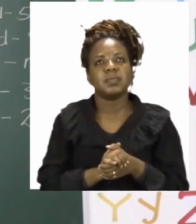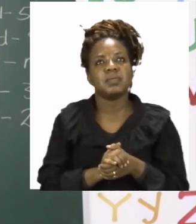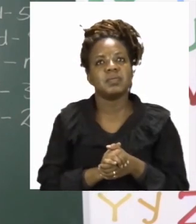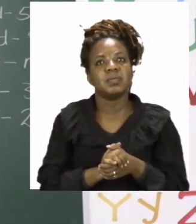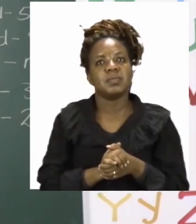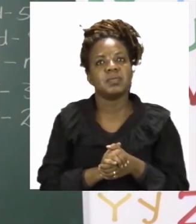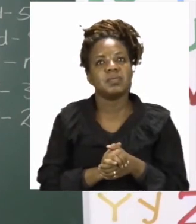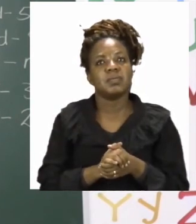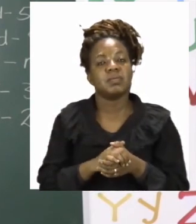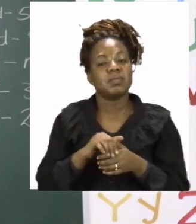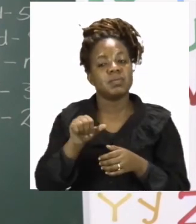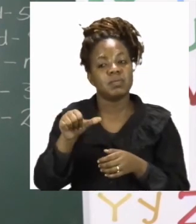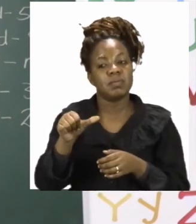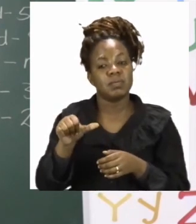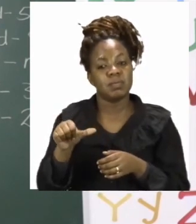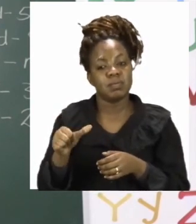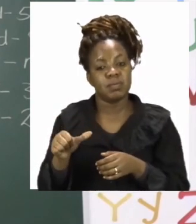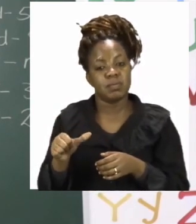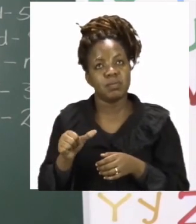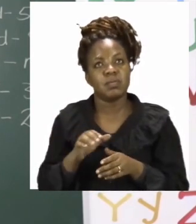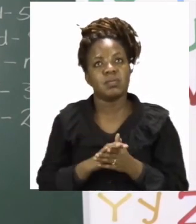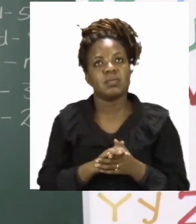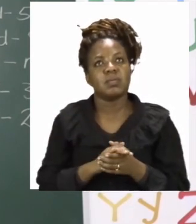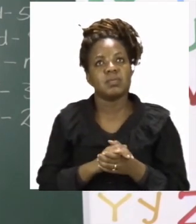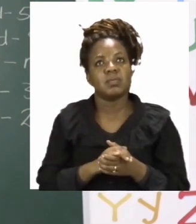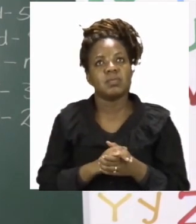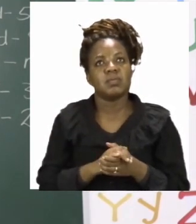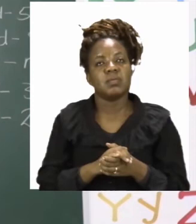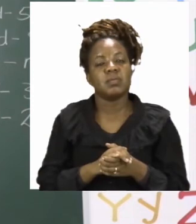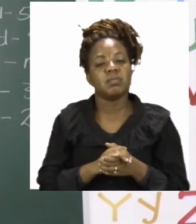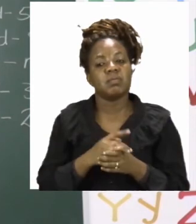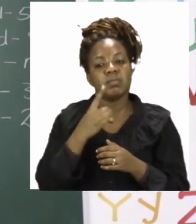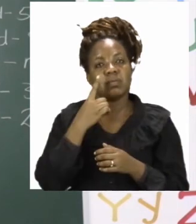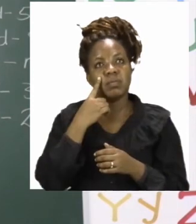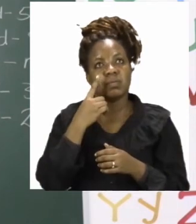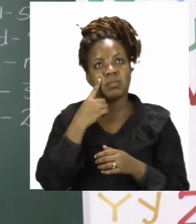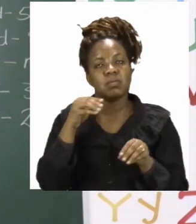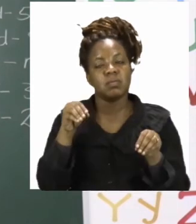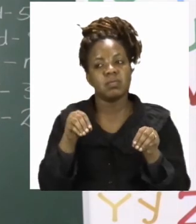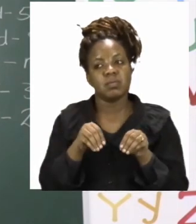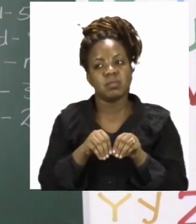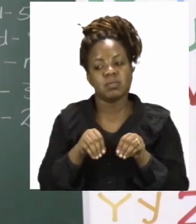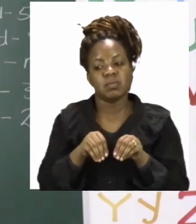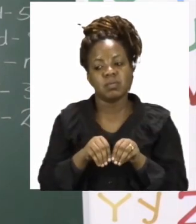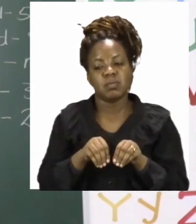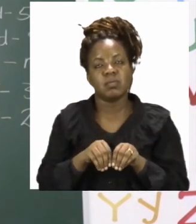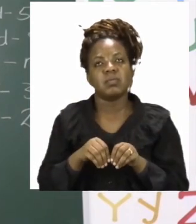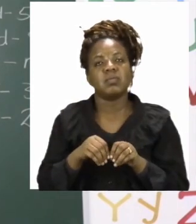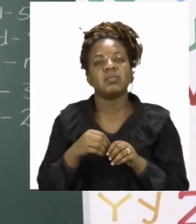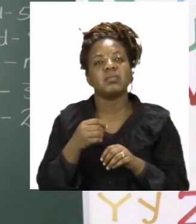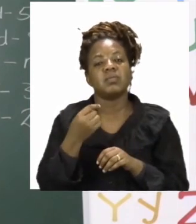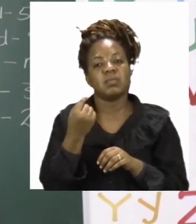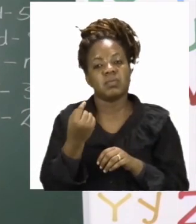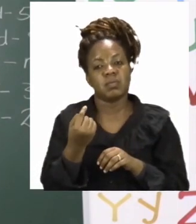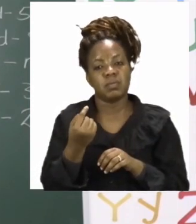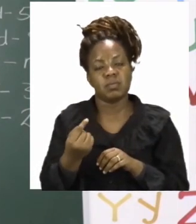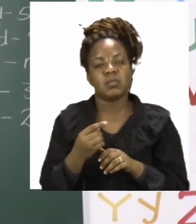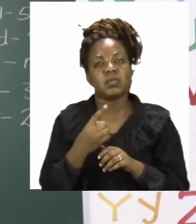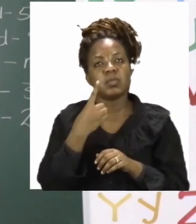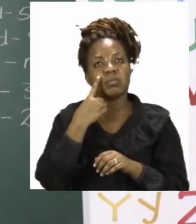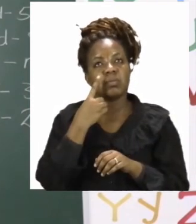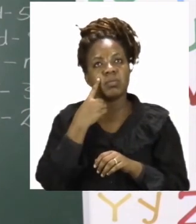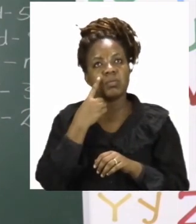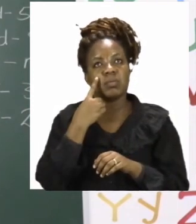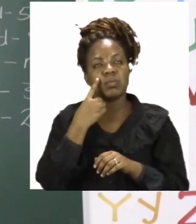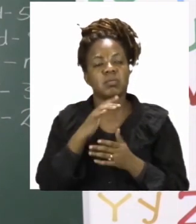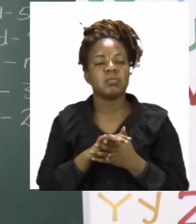of the items, I'd like you to really check. Remember what 1 liter looks like, and then you are going to circle